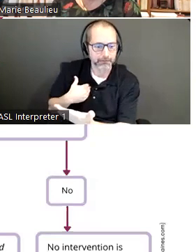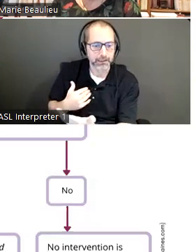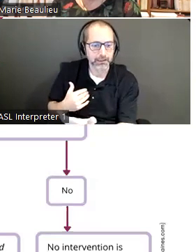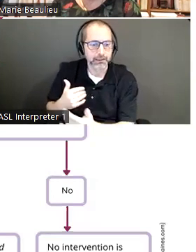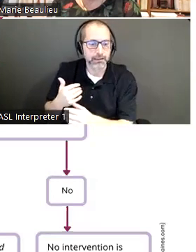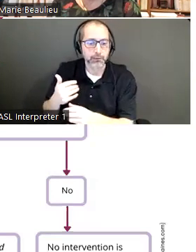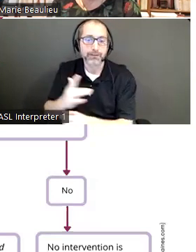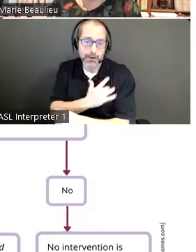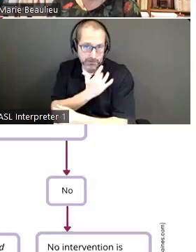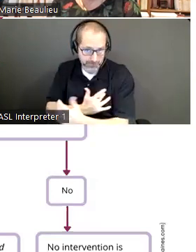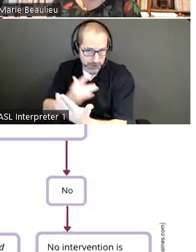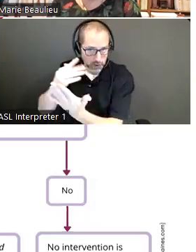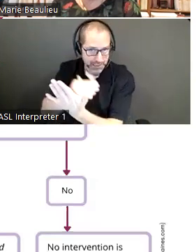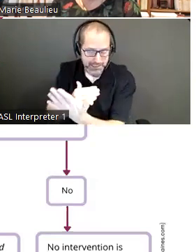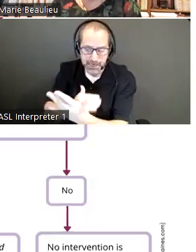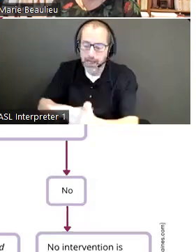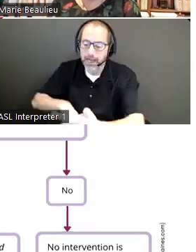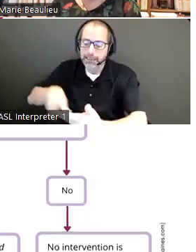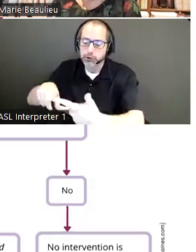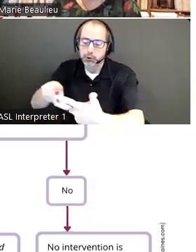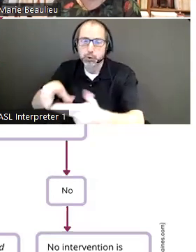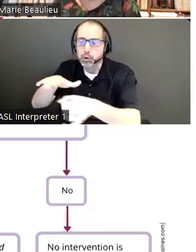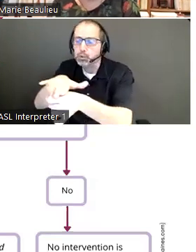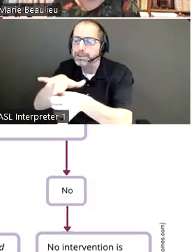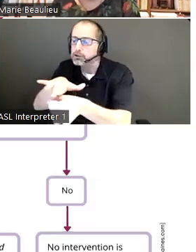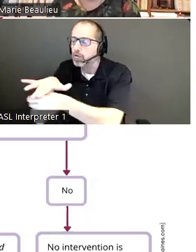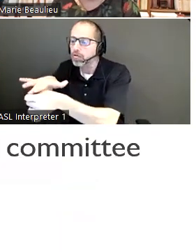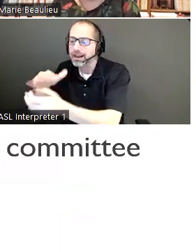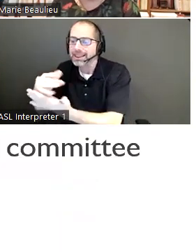provincial list, but 2 regional lists as well.